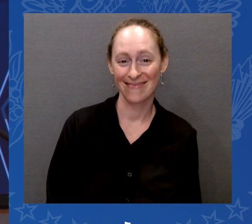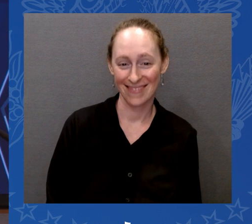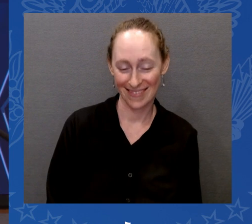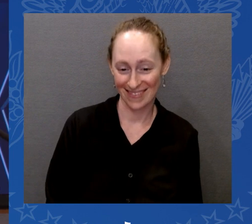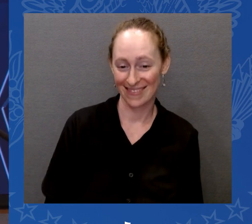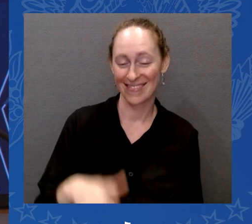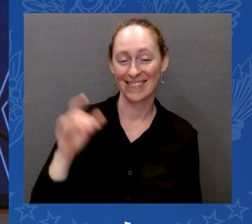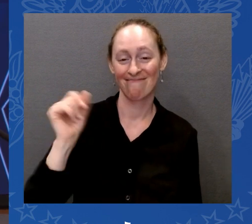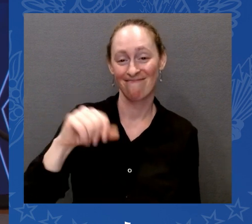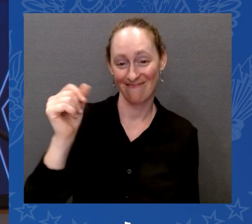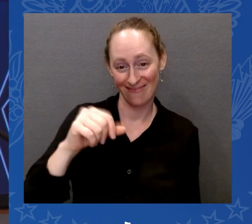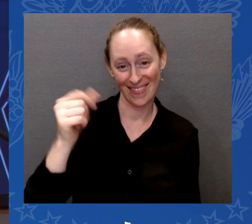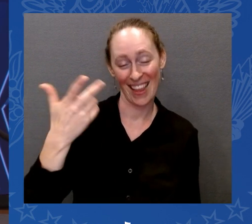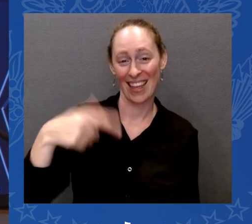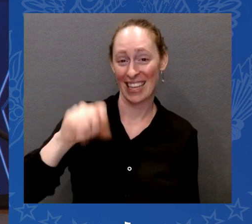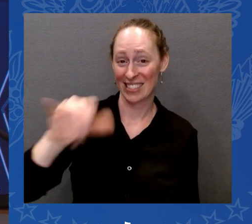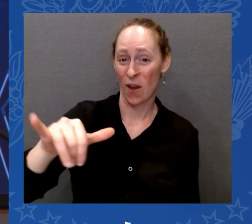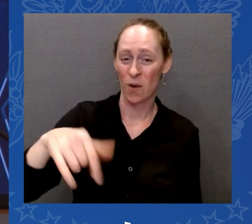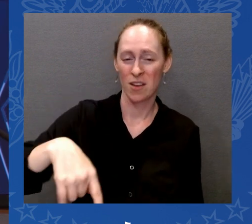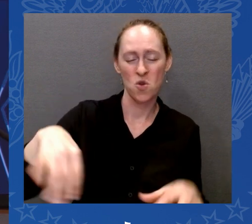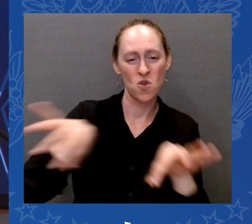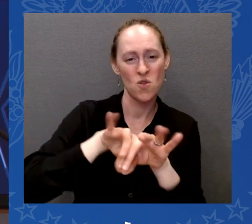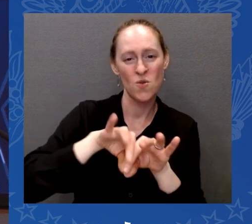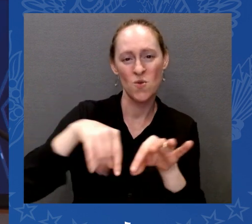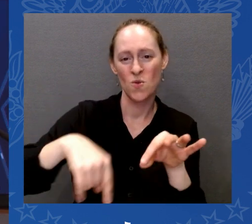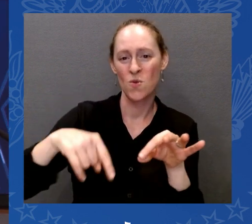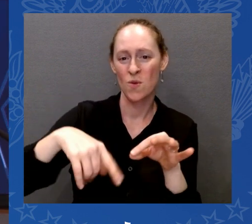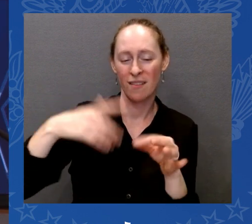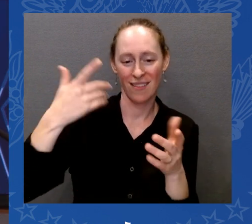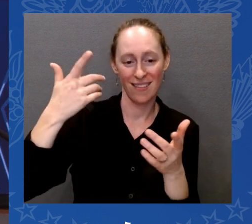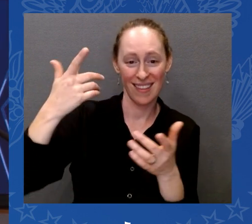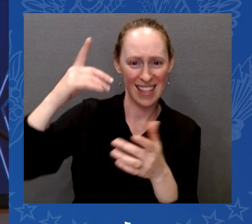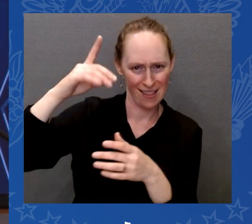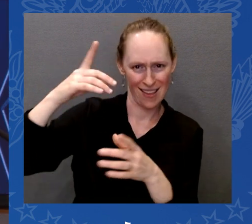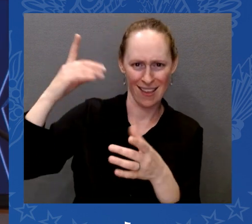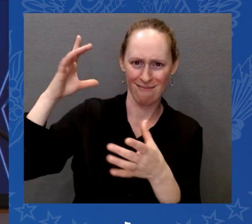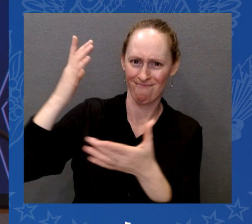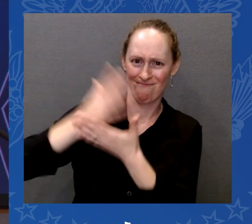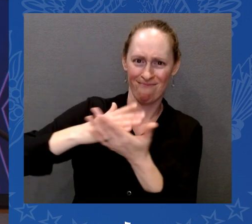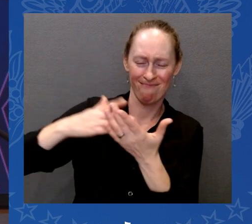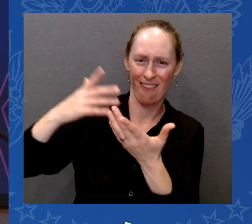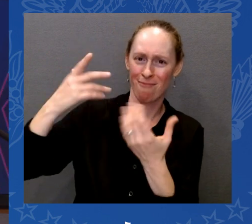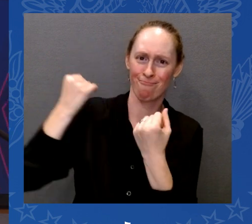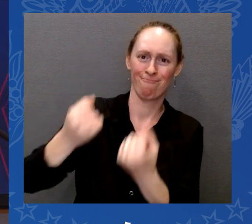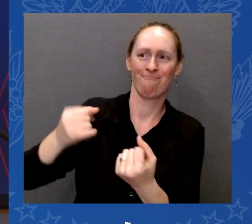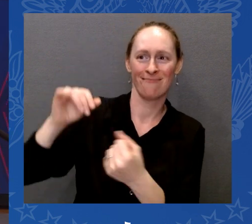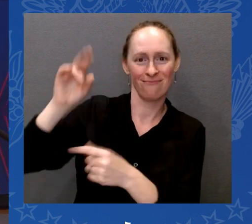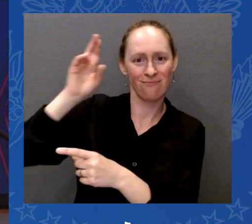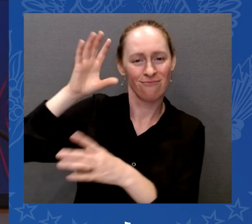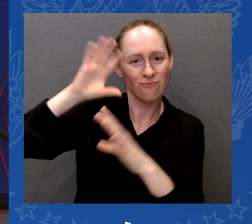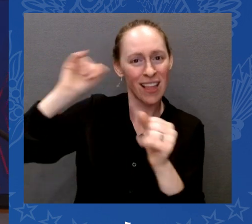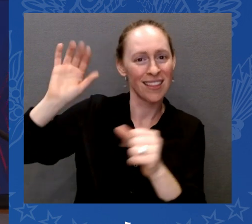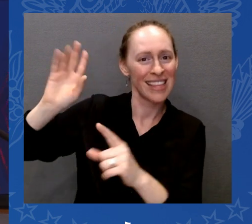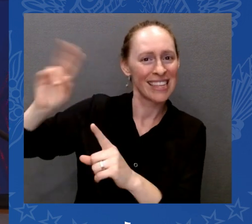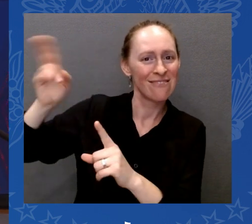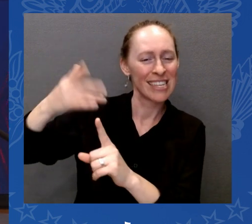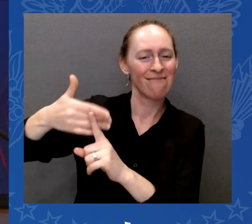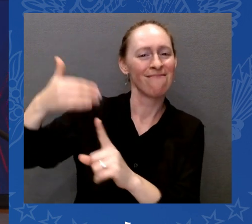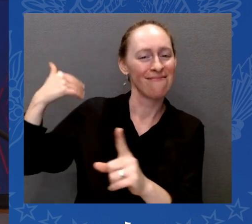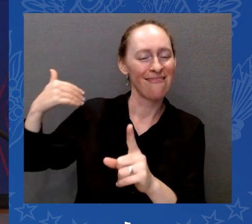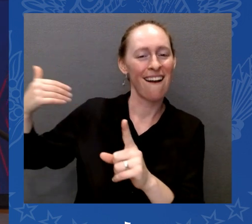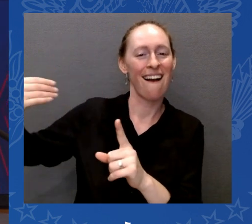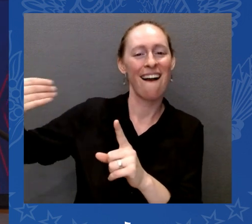history. But now, thanks to the President's leadership, Mr. President, you have changed